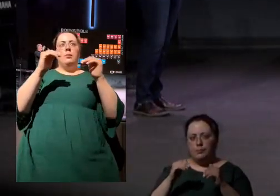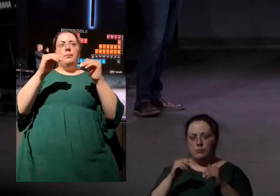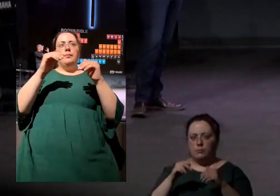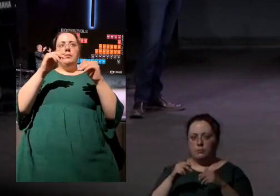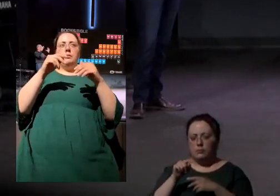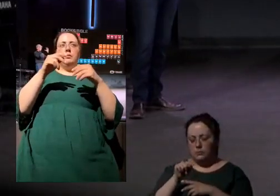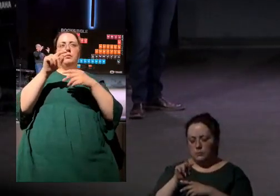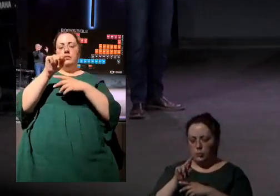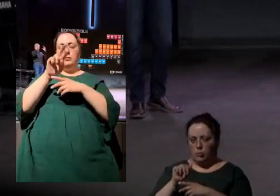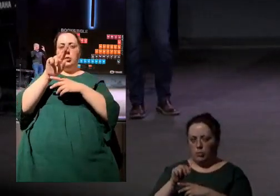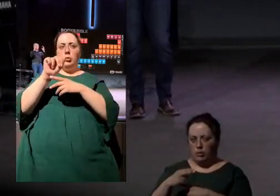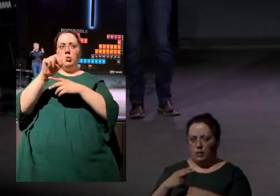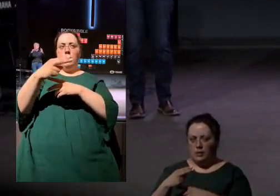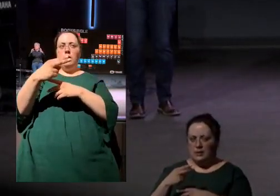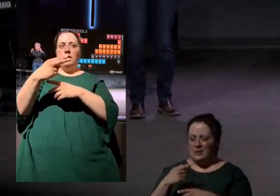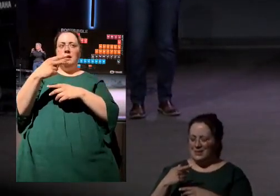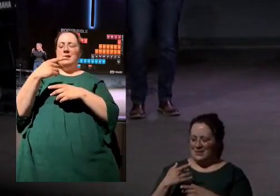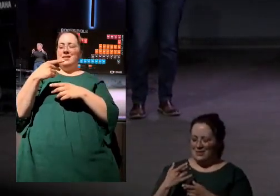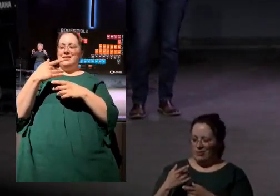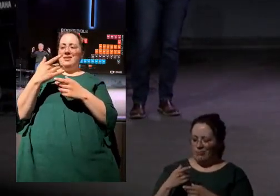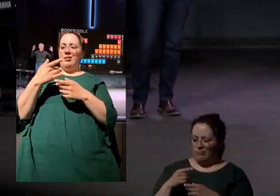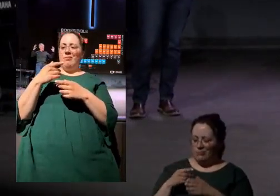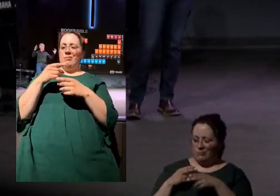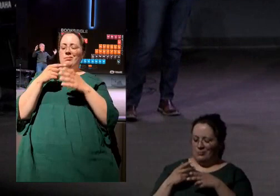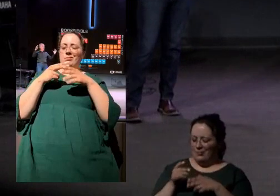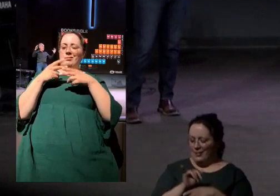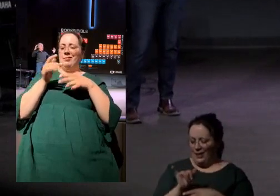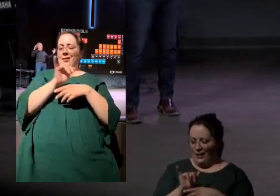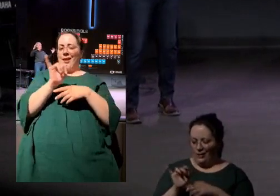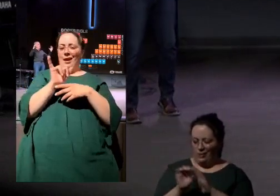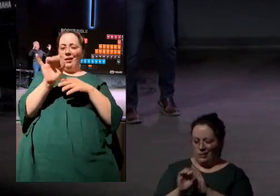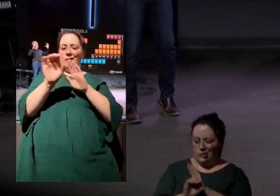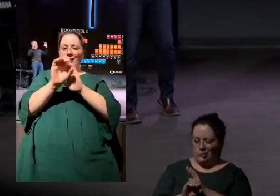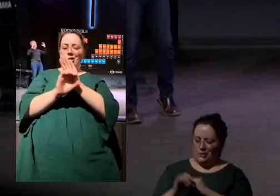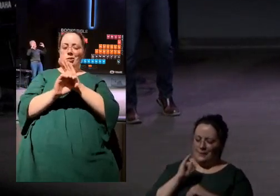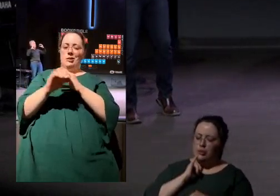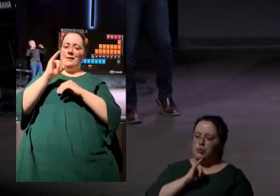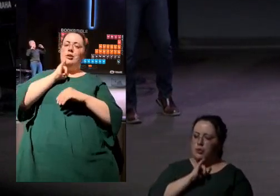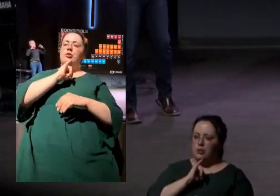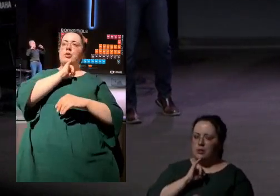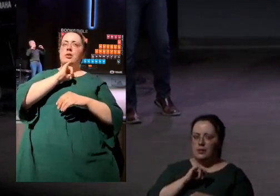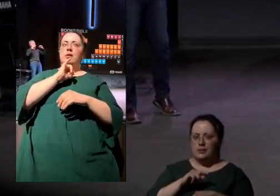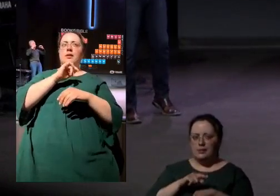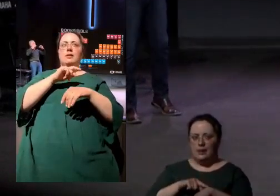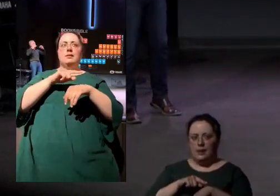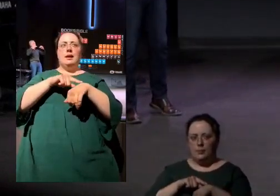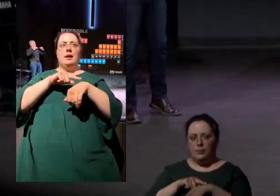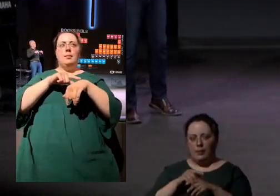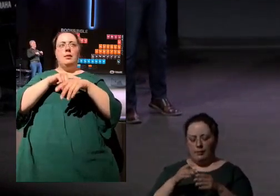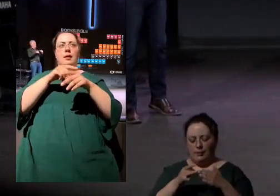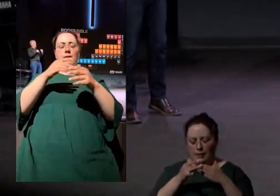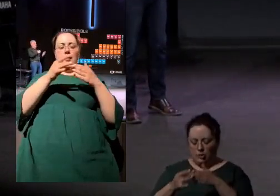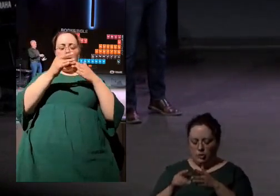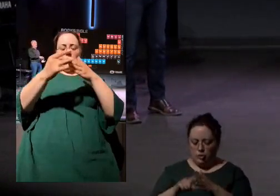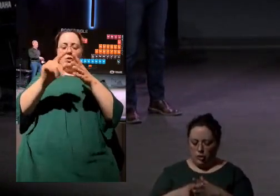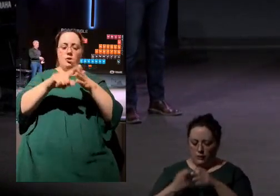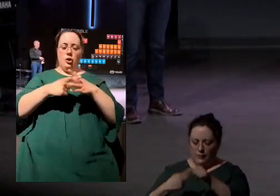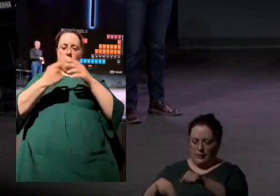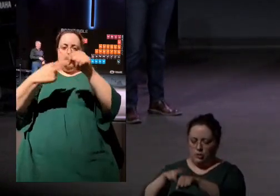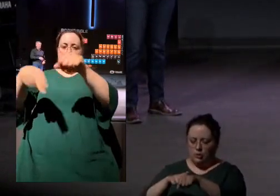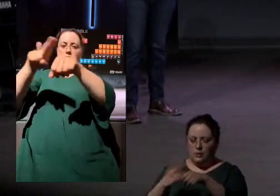the constitution of Israel. It talks about God's long-term relationship that led to the start of the nation. It